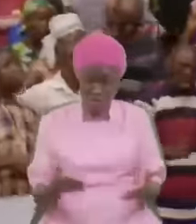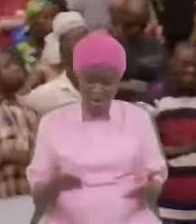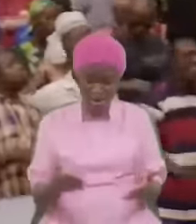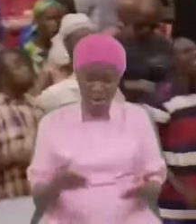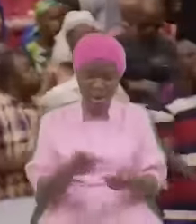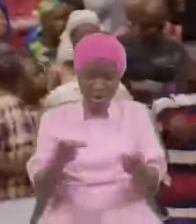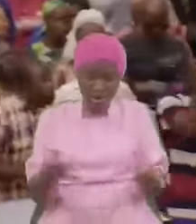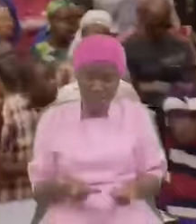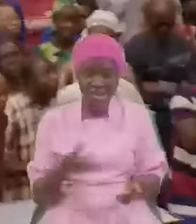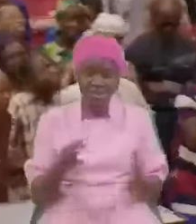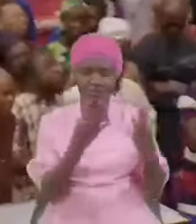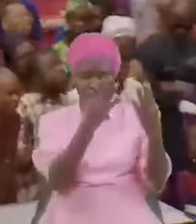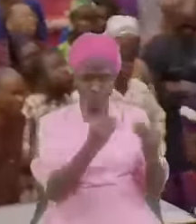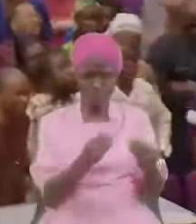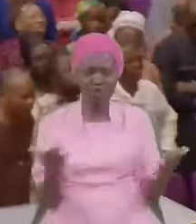solution.